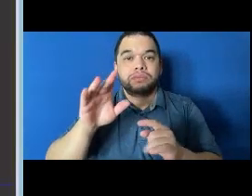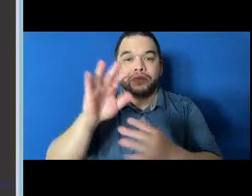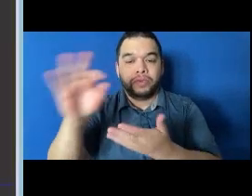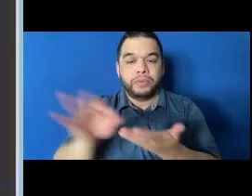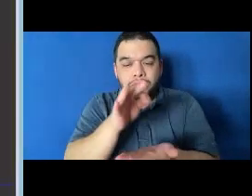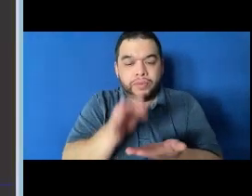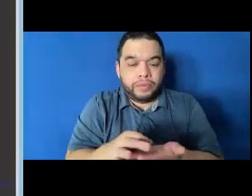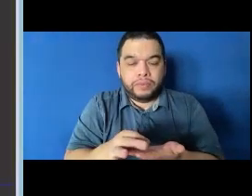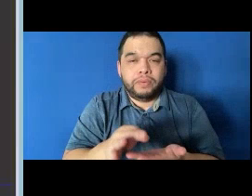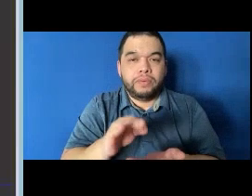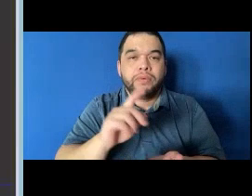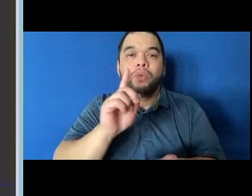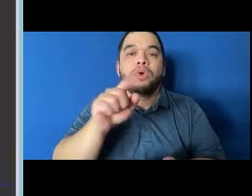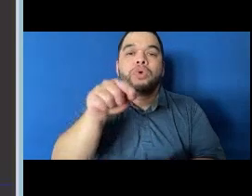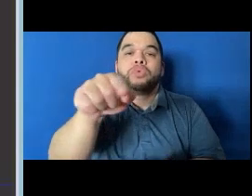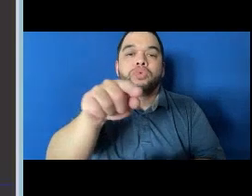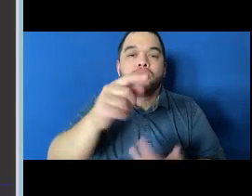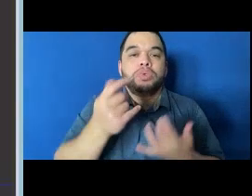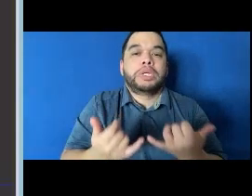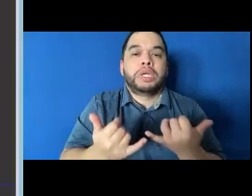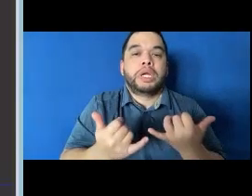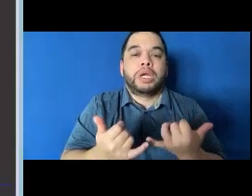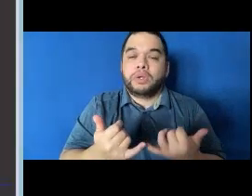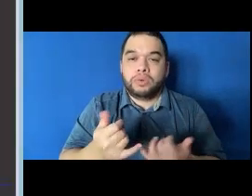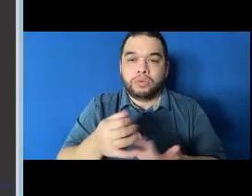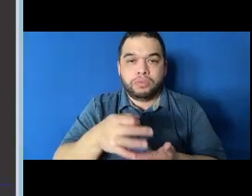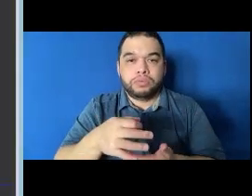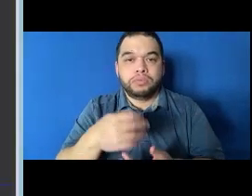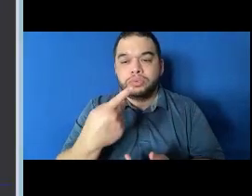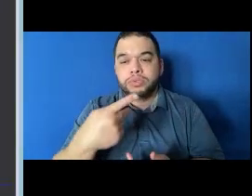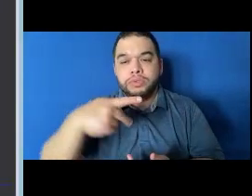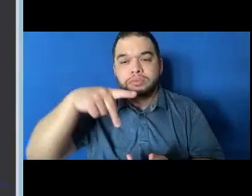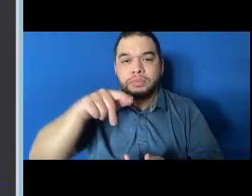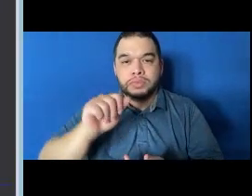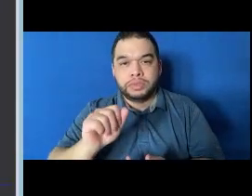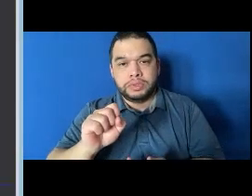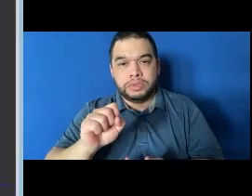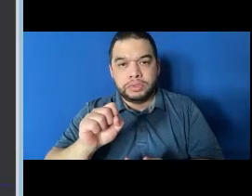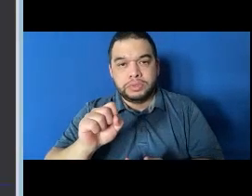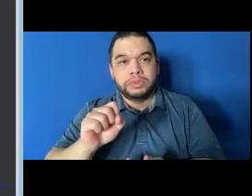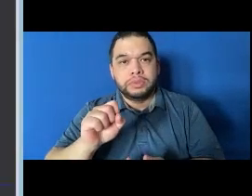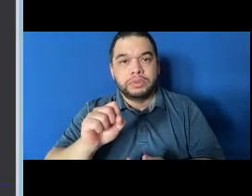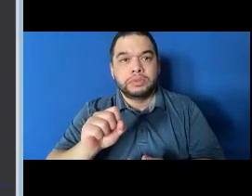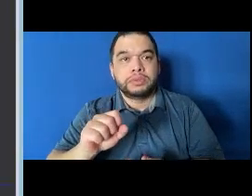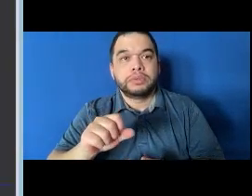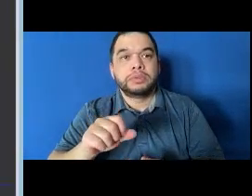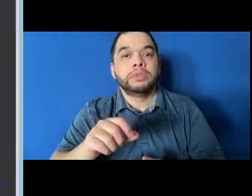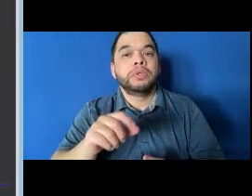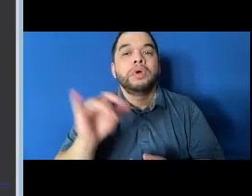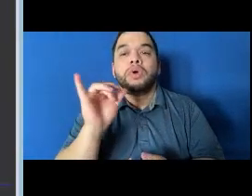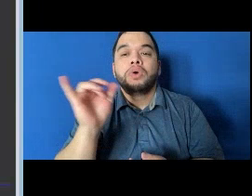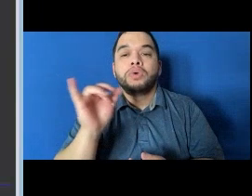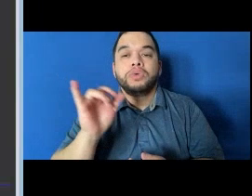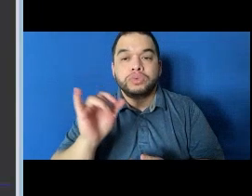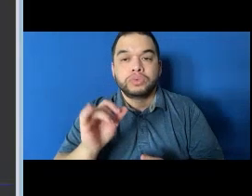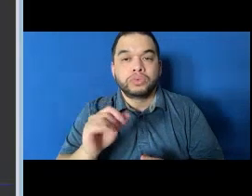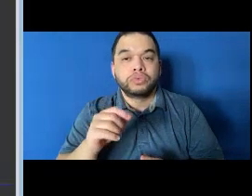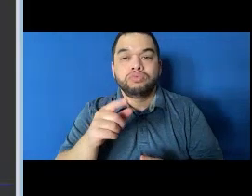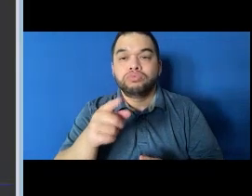are at present, O the también location, podemos utilizar aquí or la lupa, donde you can funciona use como cualquier aplicación a geográfica magnifying